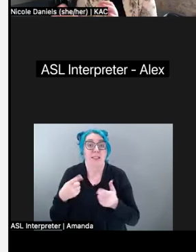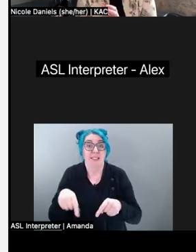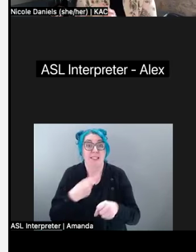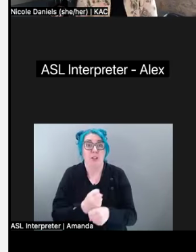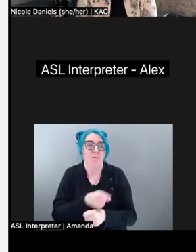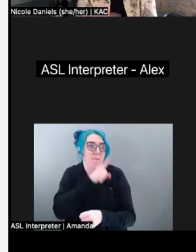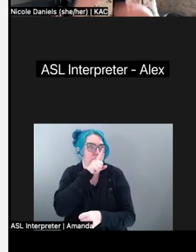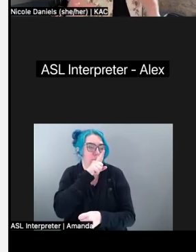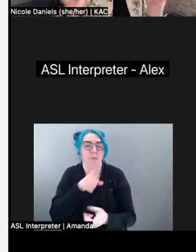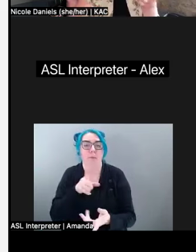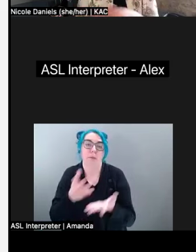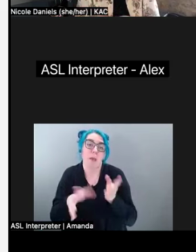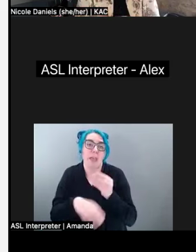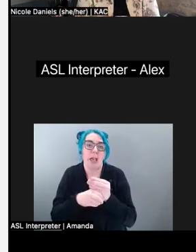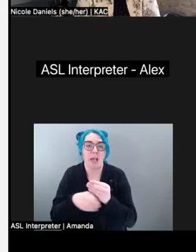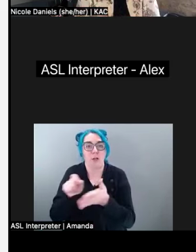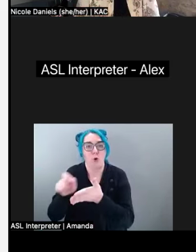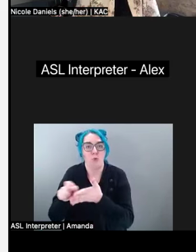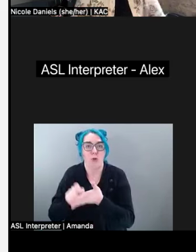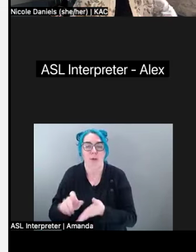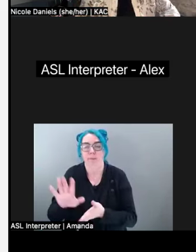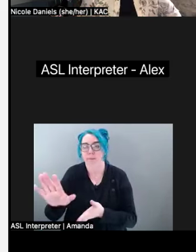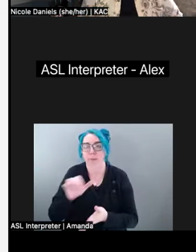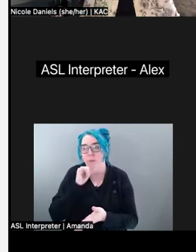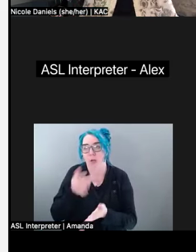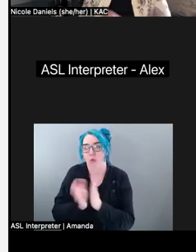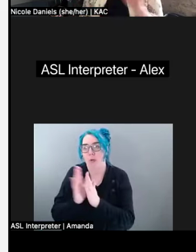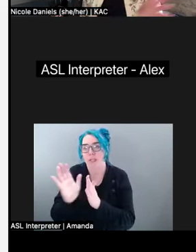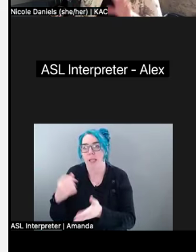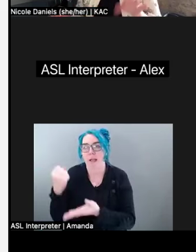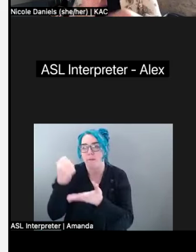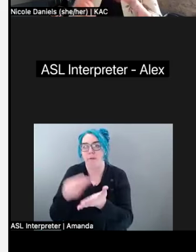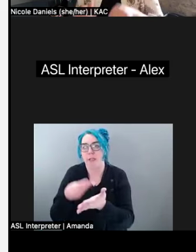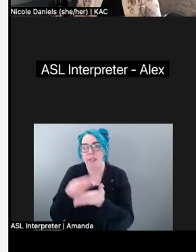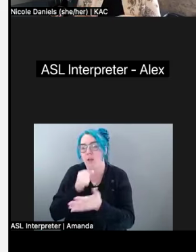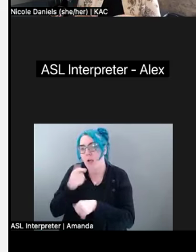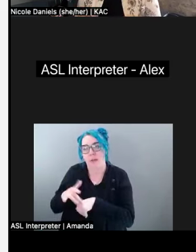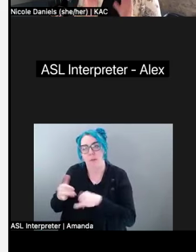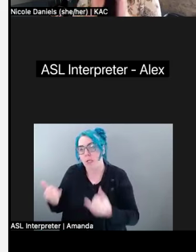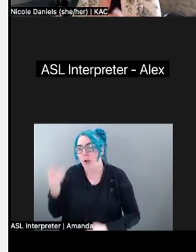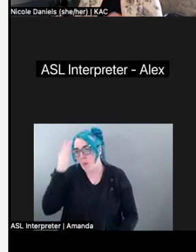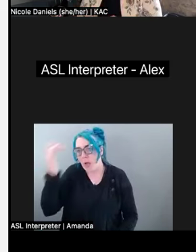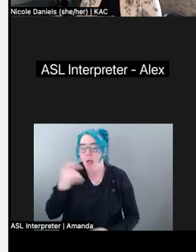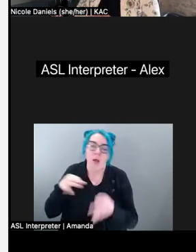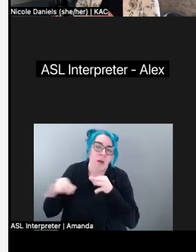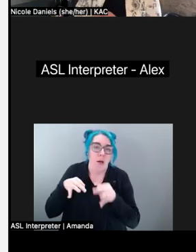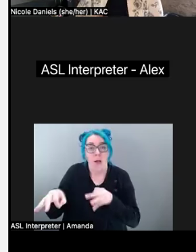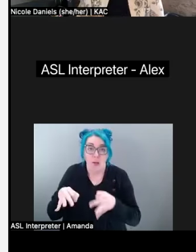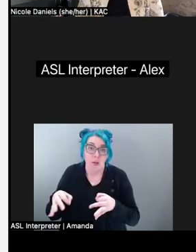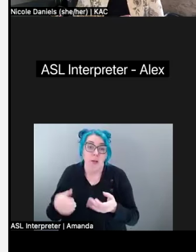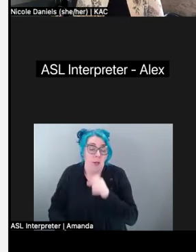want to add a note there about why that funding is no longer there. Otherwise, we're just looking for information on the request